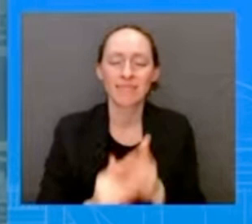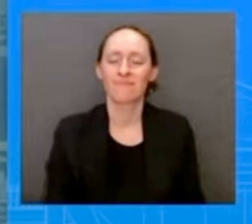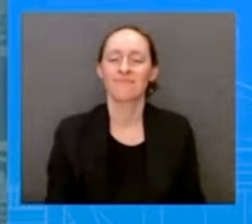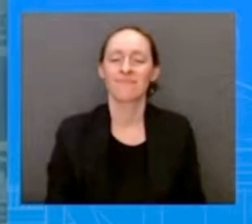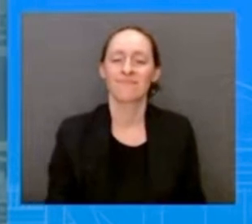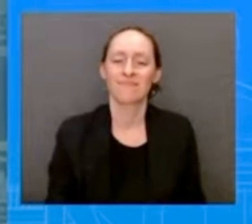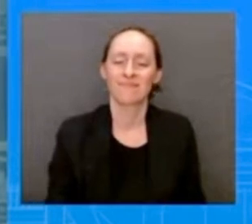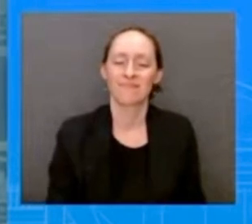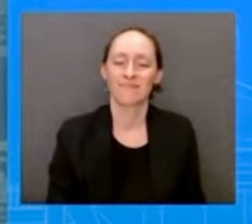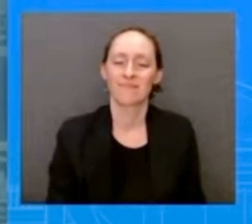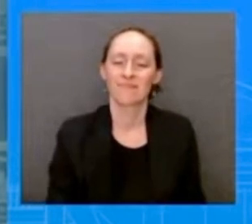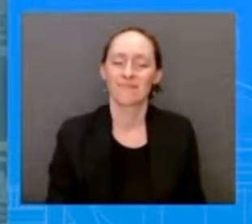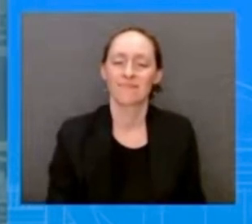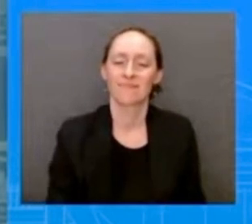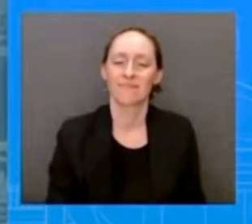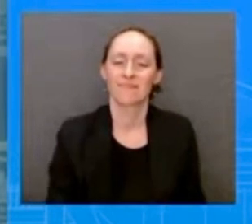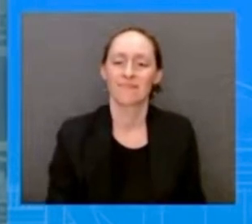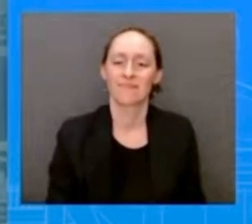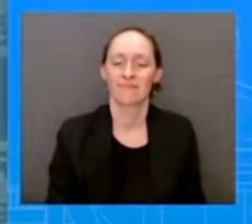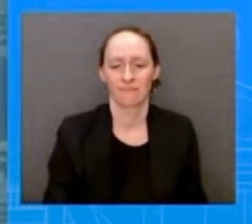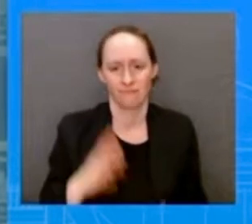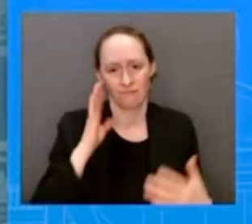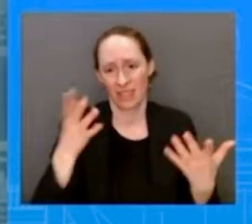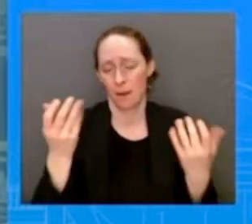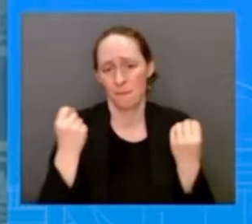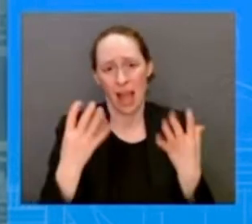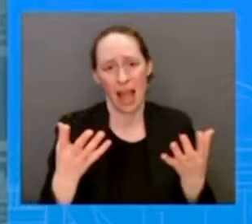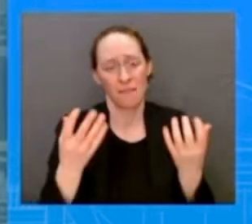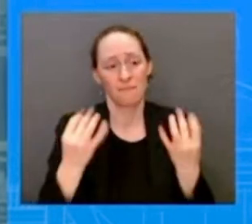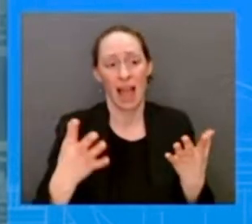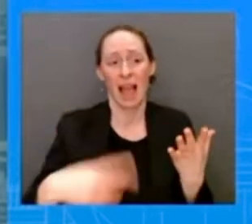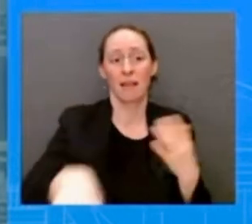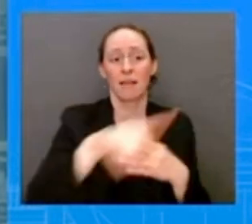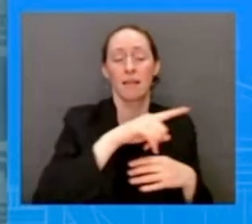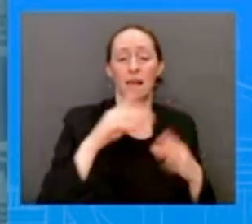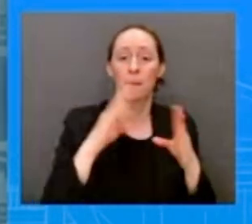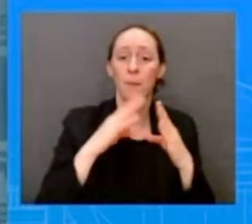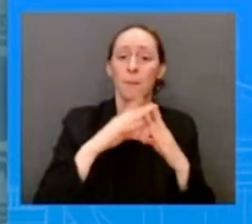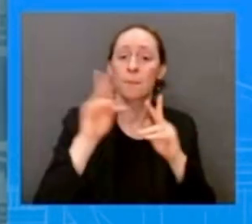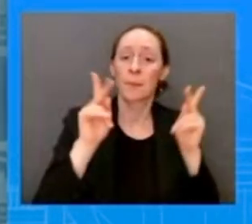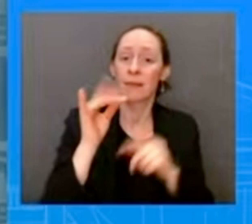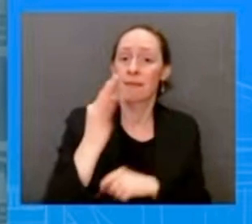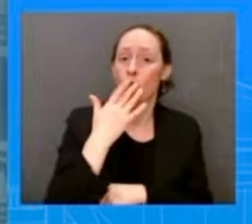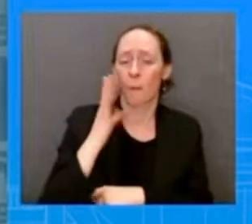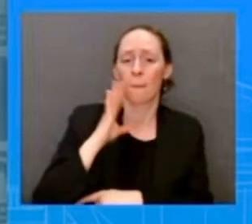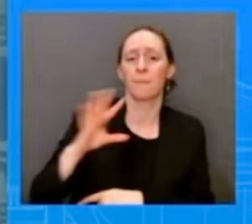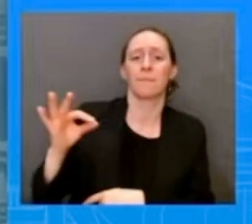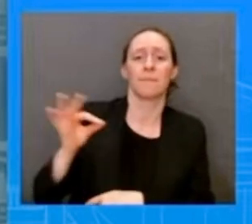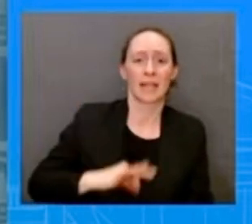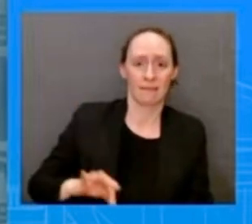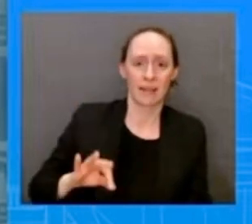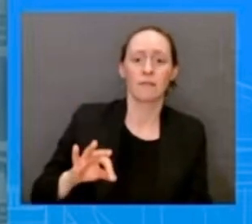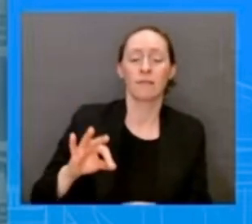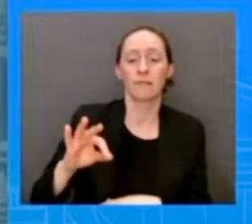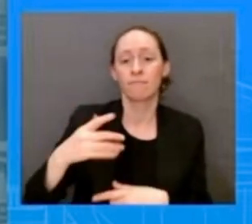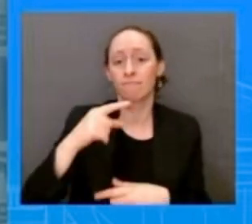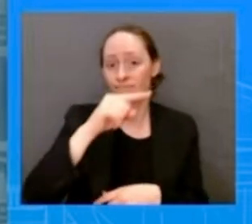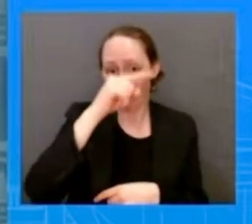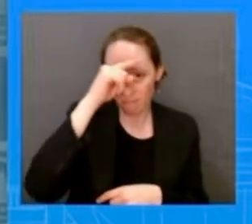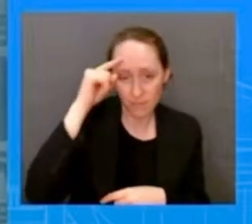Black, Hispanic, and American Indian, Alaska Native adults have higher rates of diabetes in the United States than